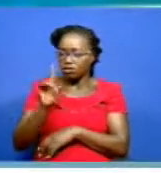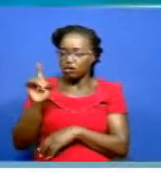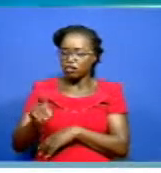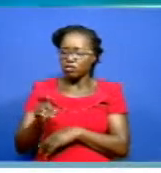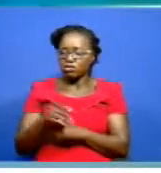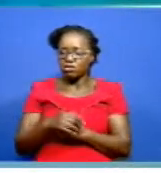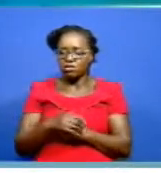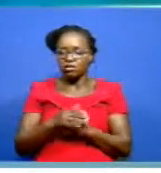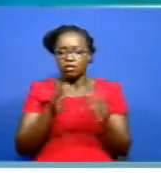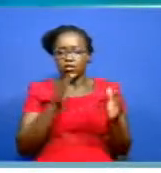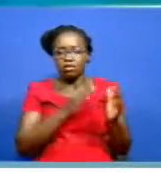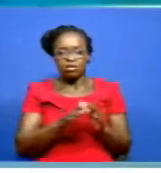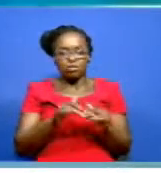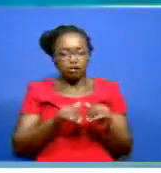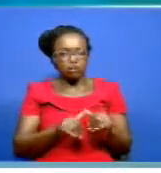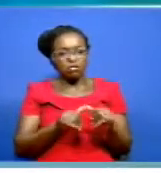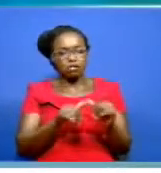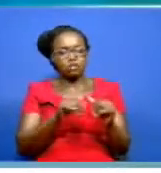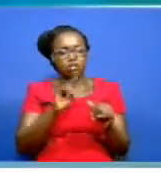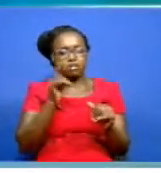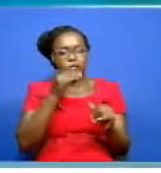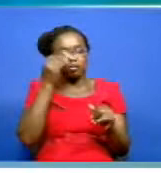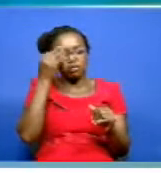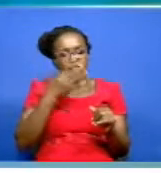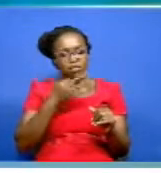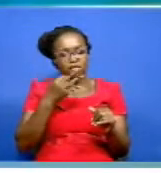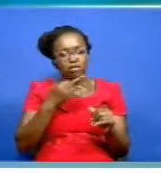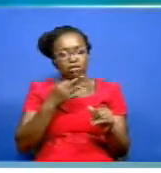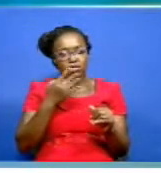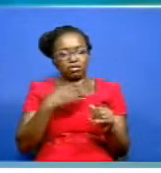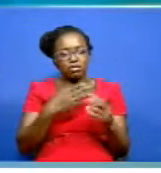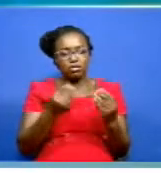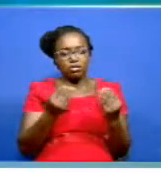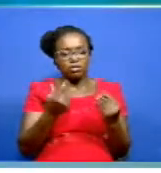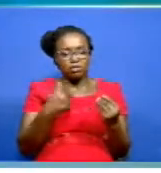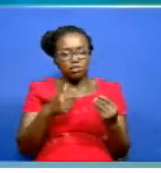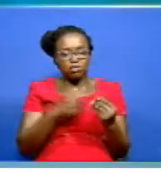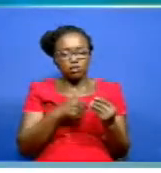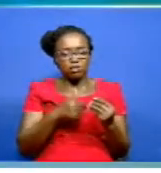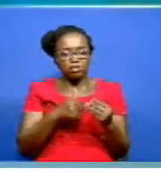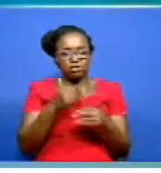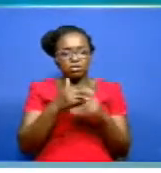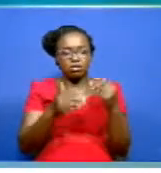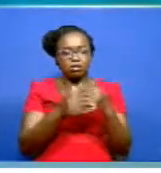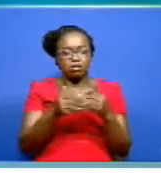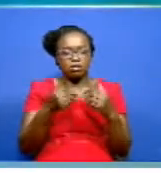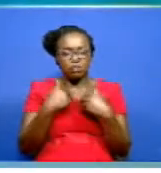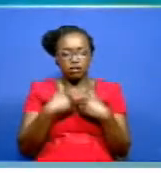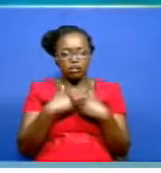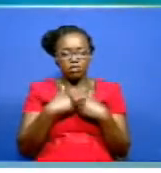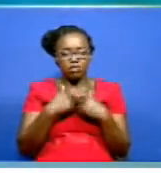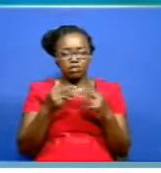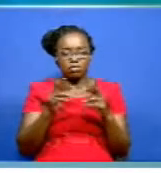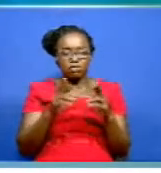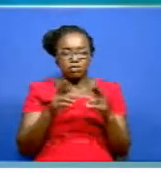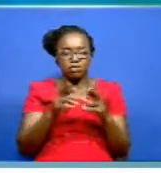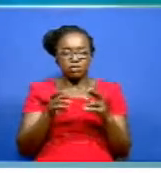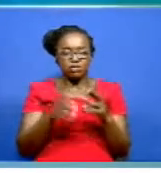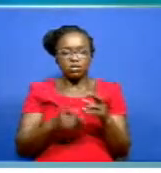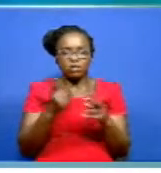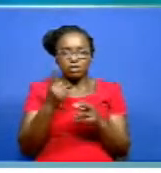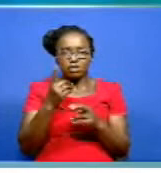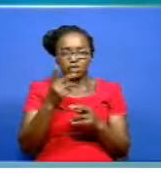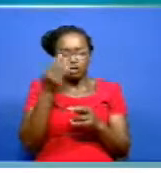the plans are ongoing. You know, the first phase was a bit easier for us because we already have the infrastructure in place. The second phase will